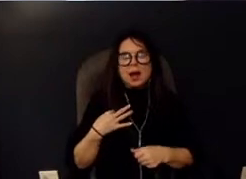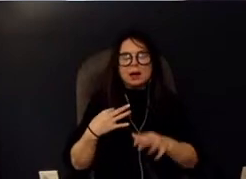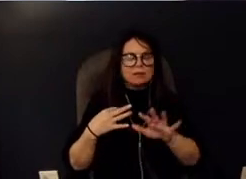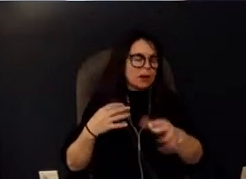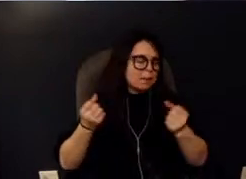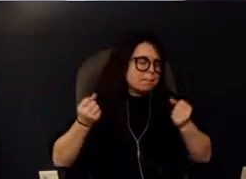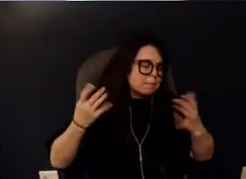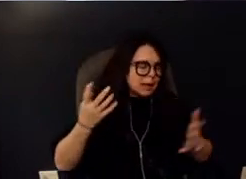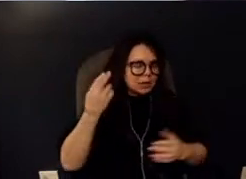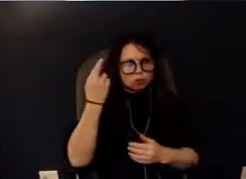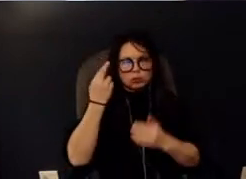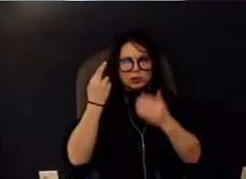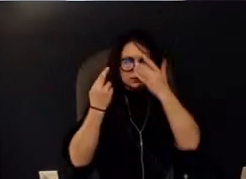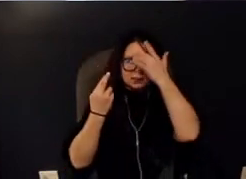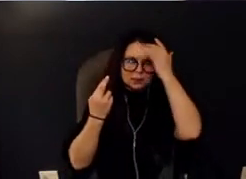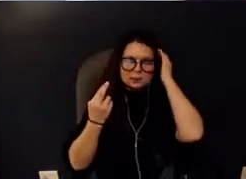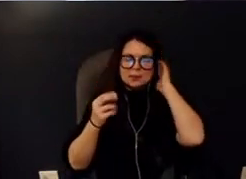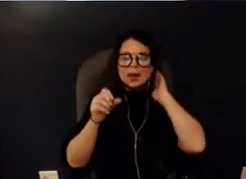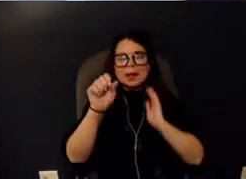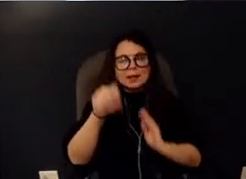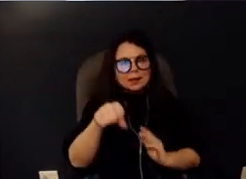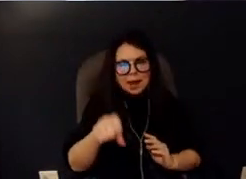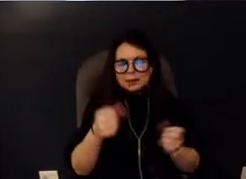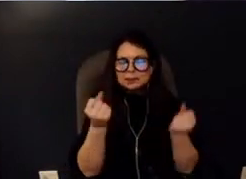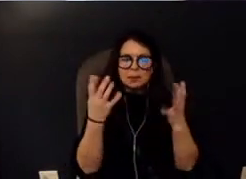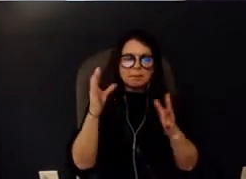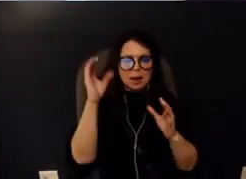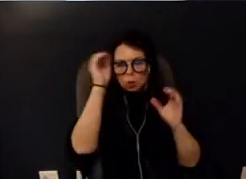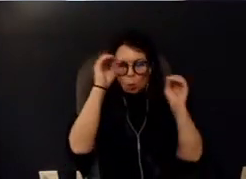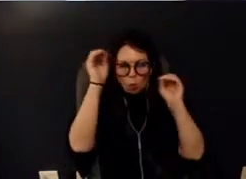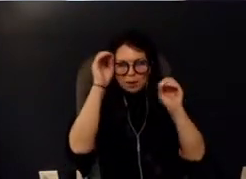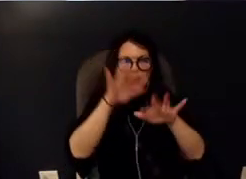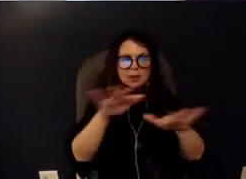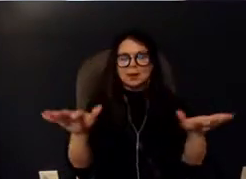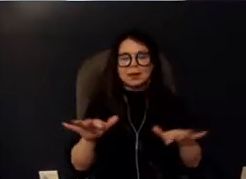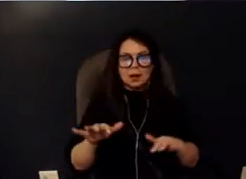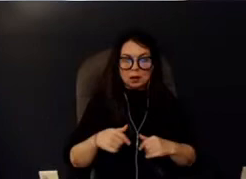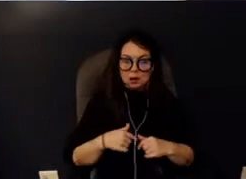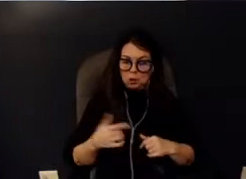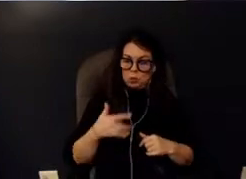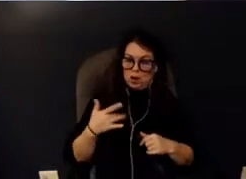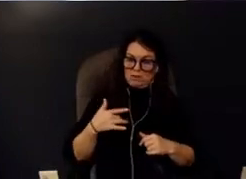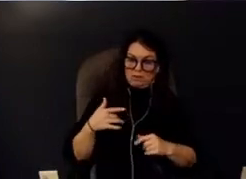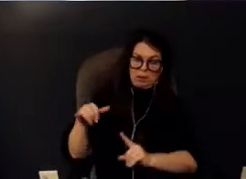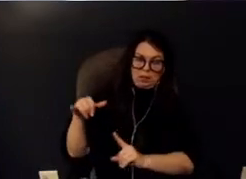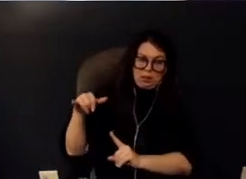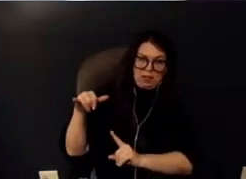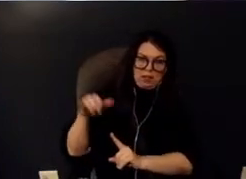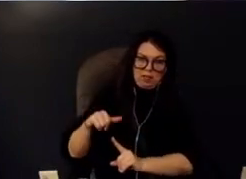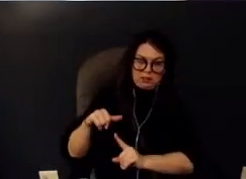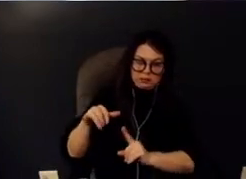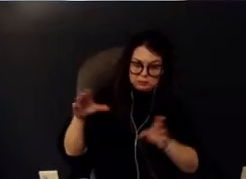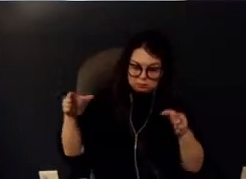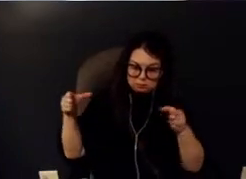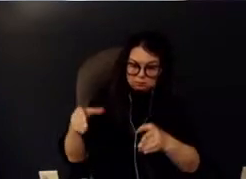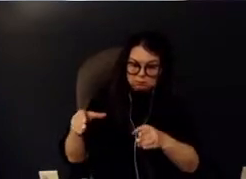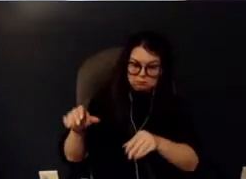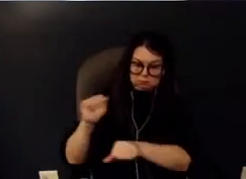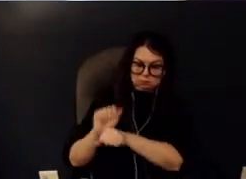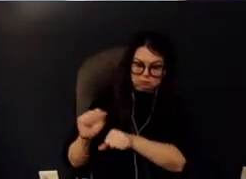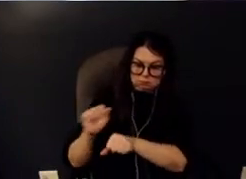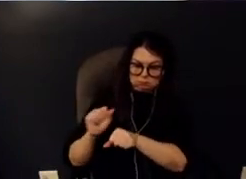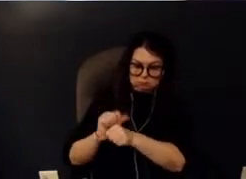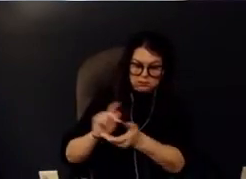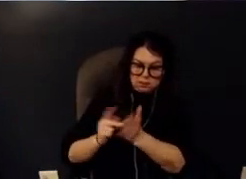is. Do I believe that this effort will resolve all of our problems, all of our crime issues